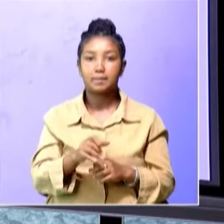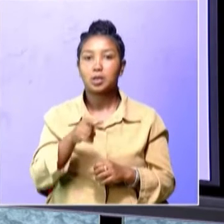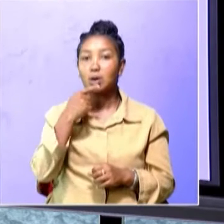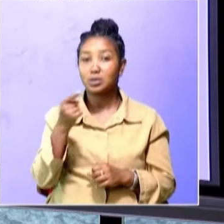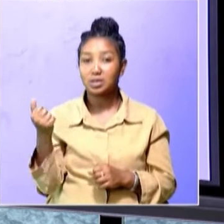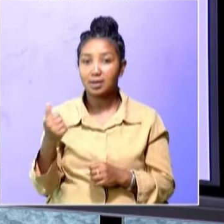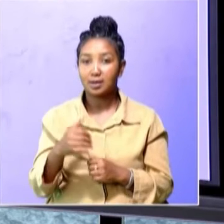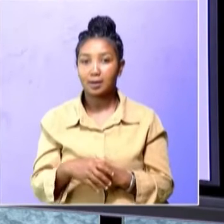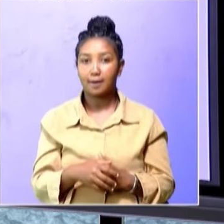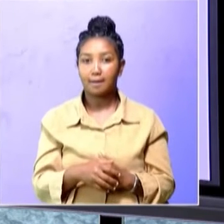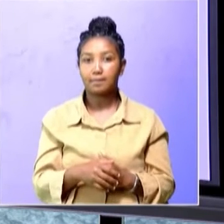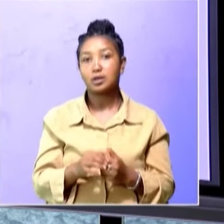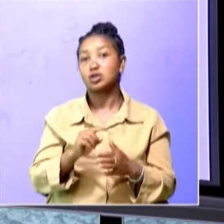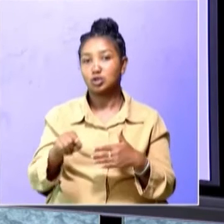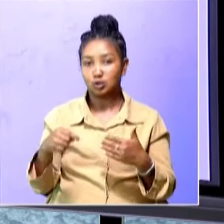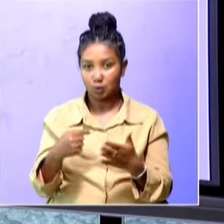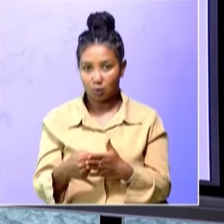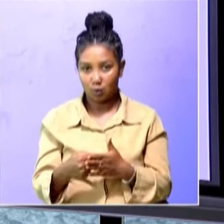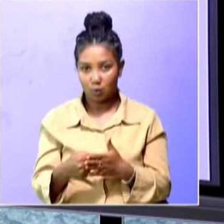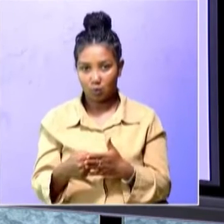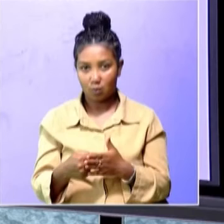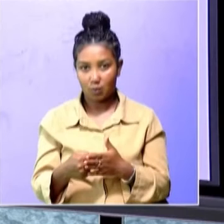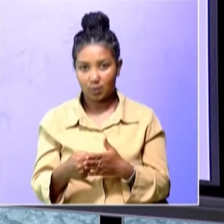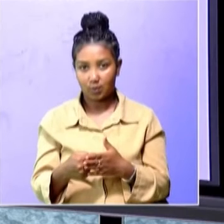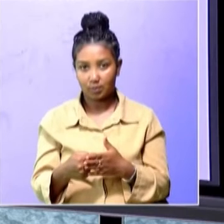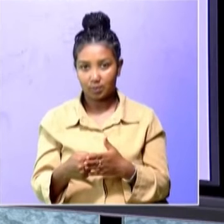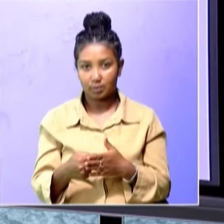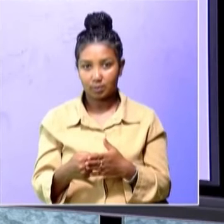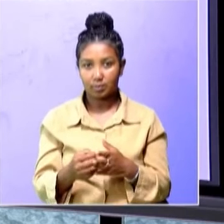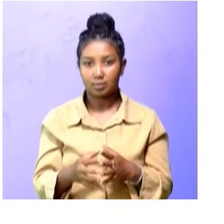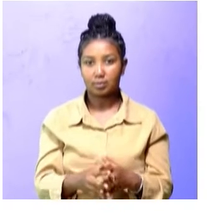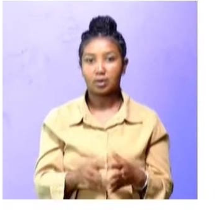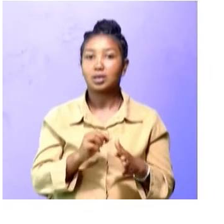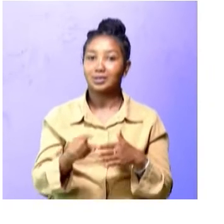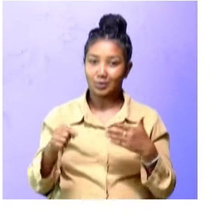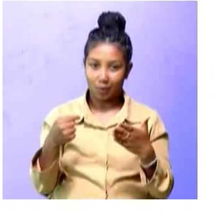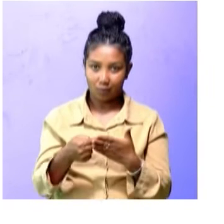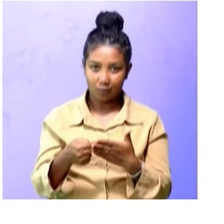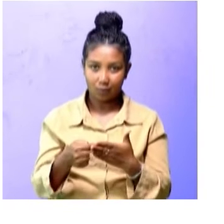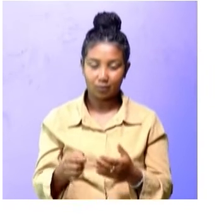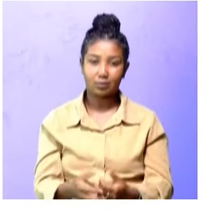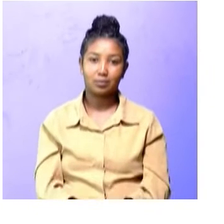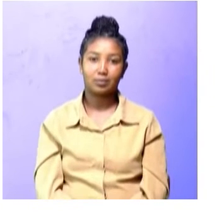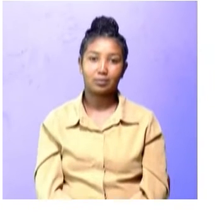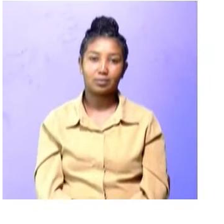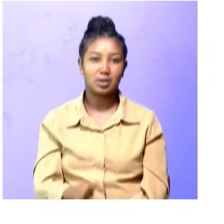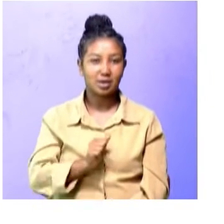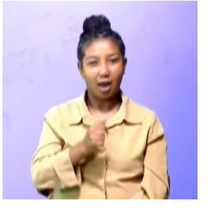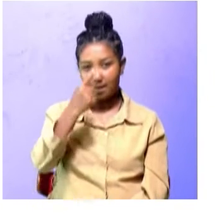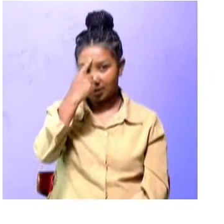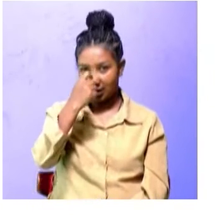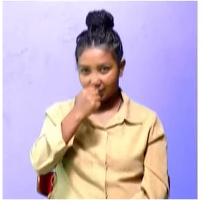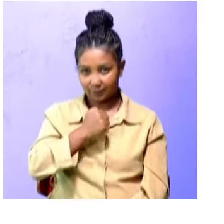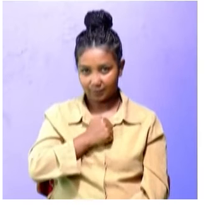say? So, or you can say, yeah, so I